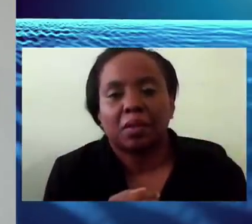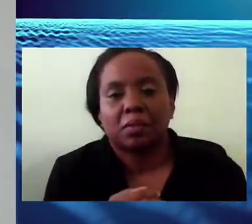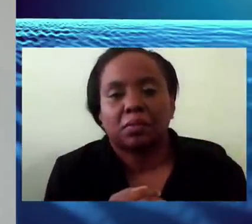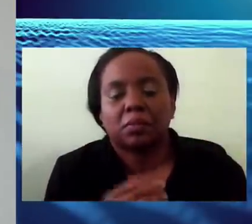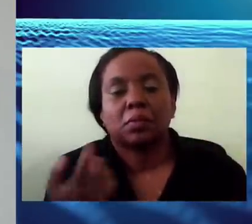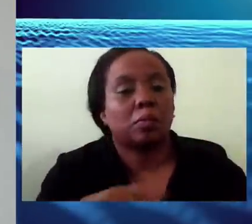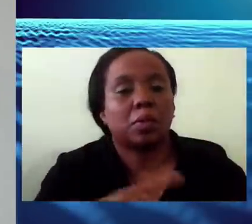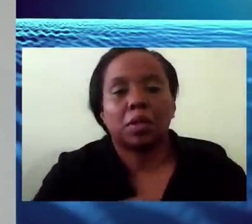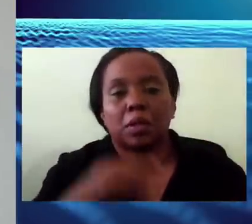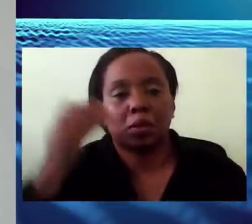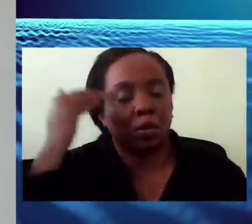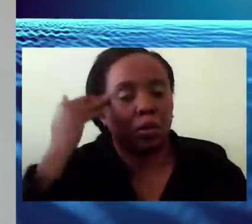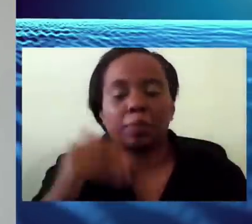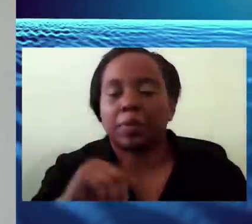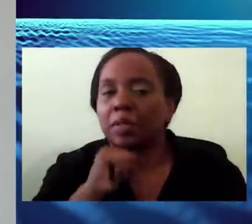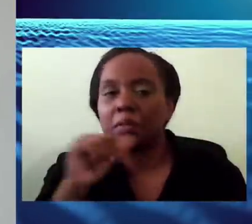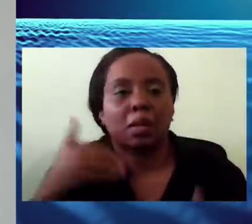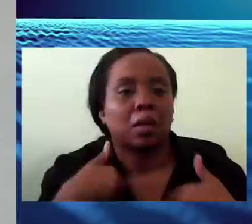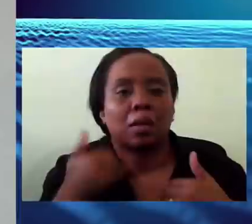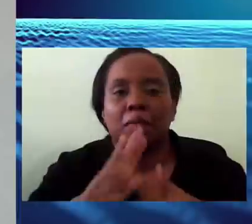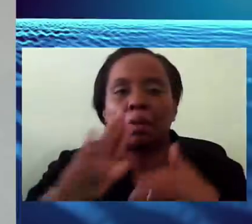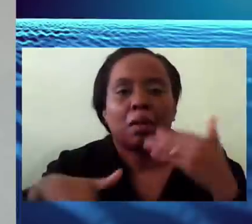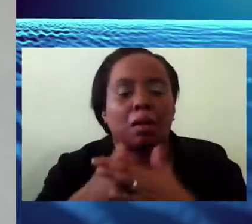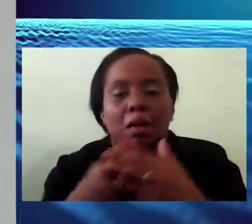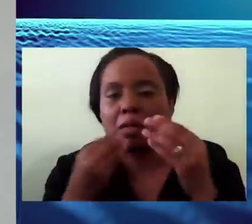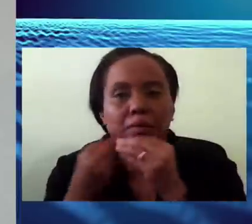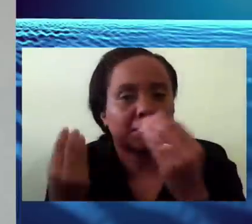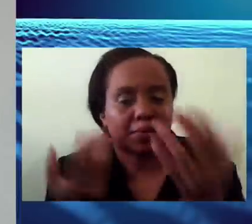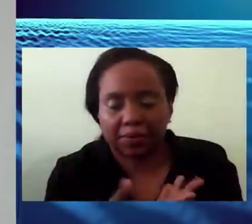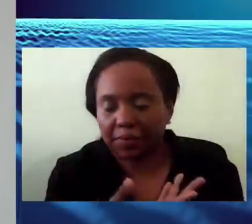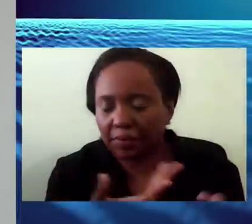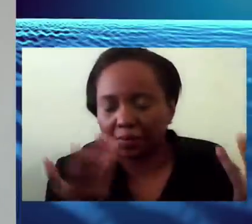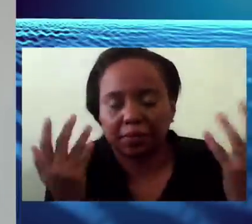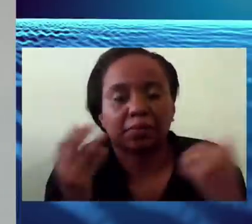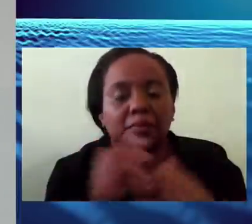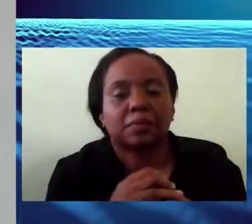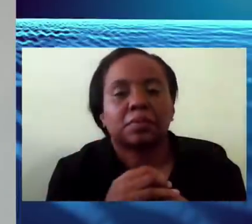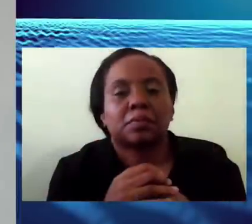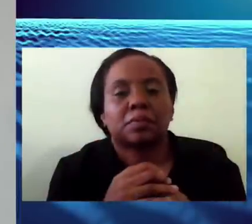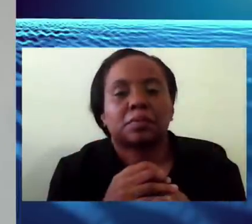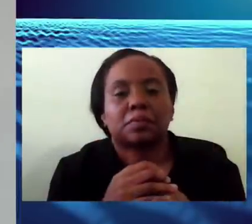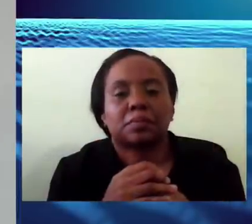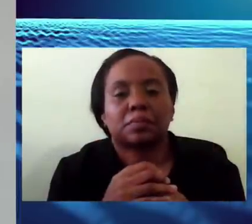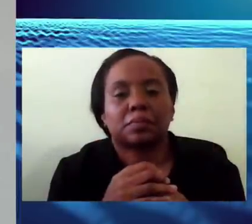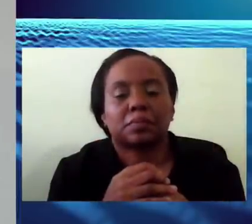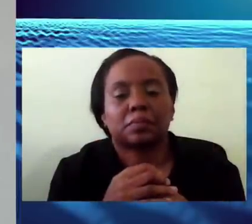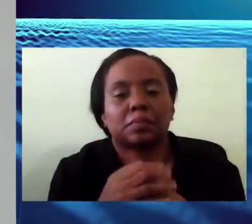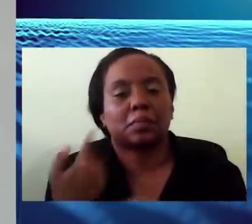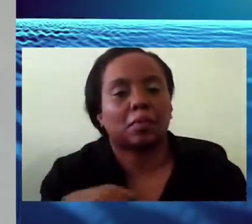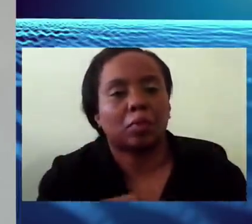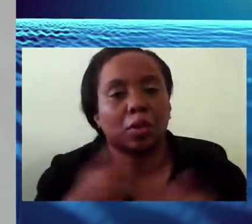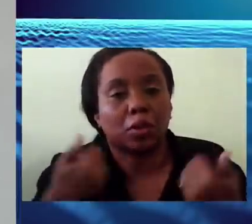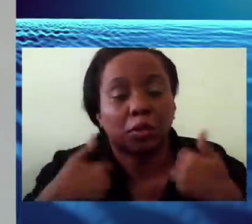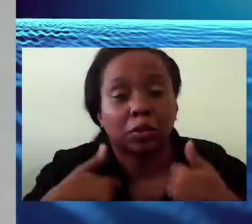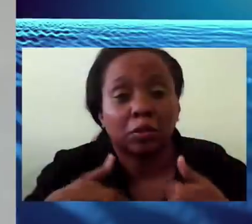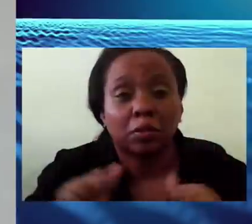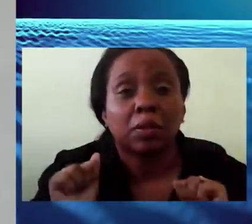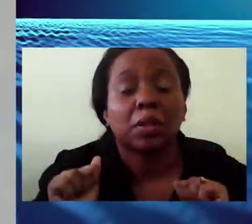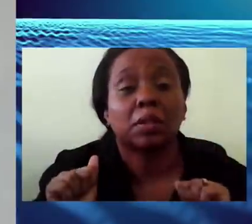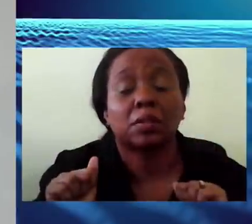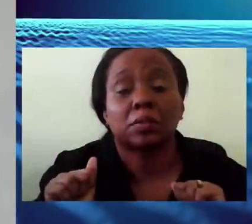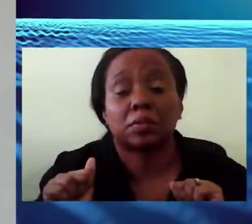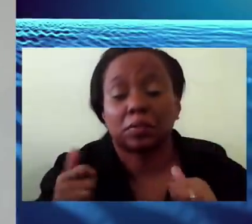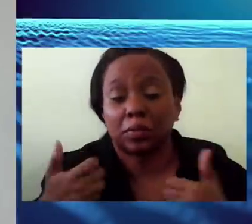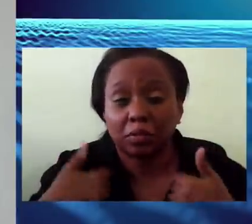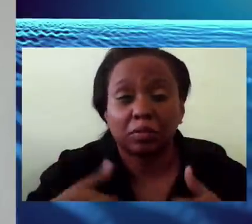the information in relation to this matter. We are aggressively pursuing the matter, and